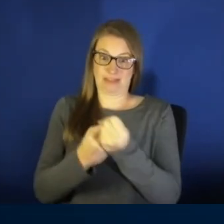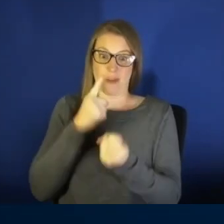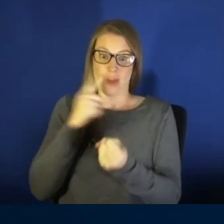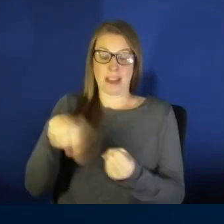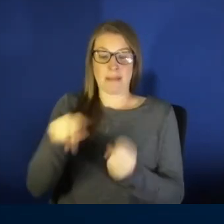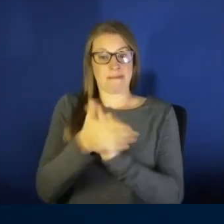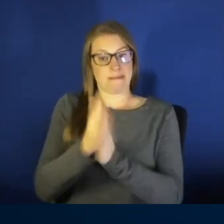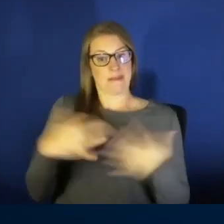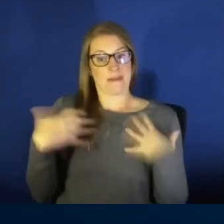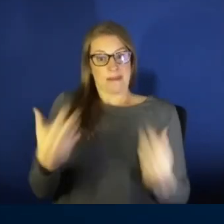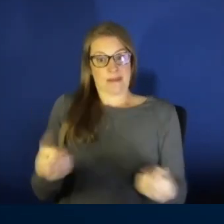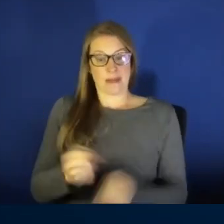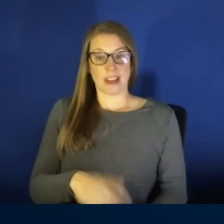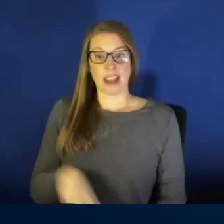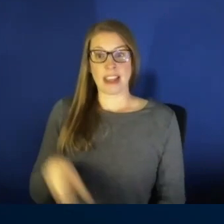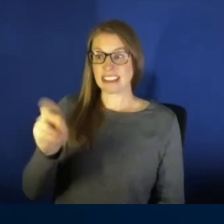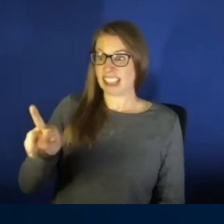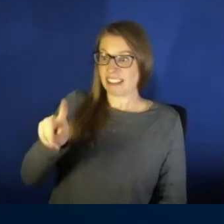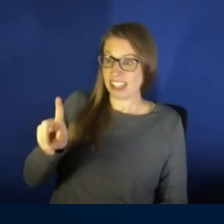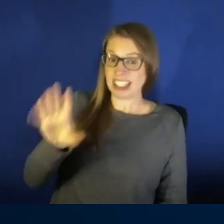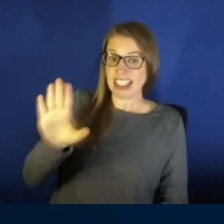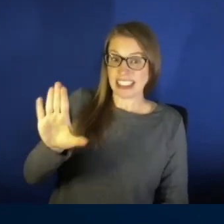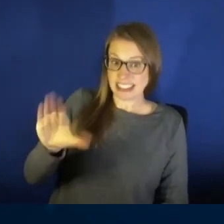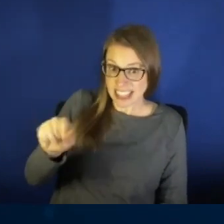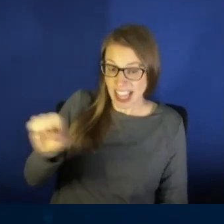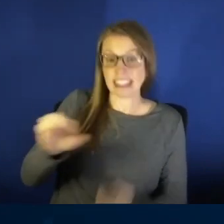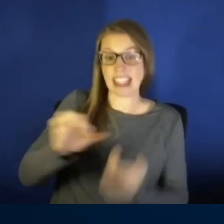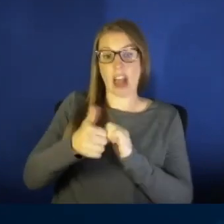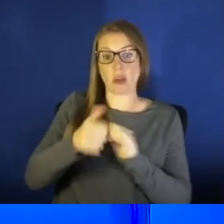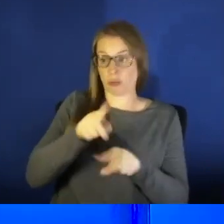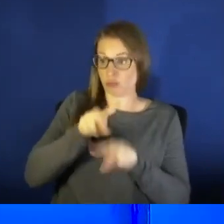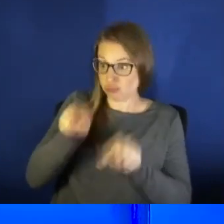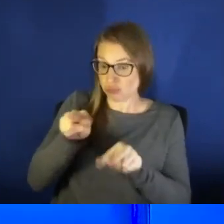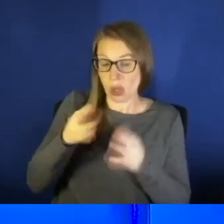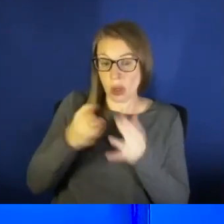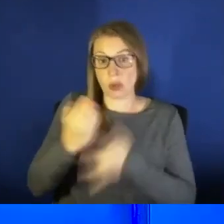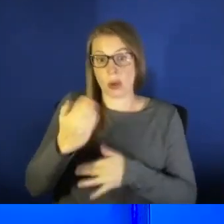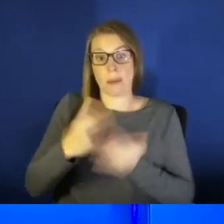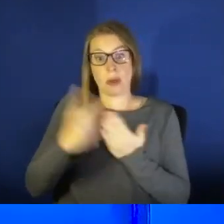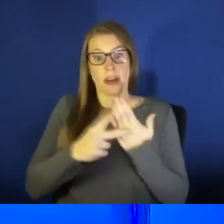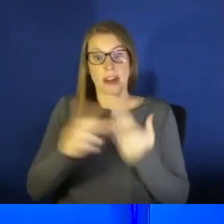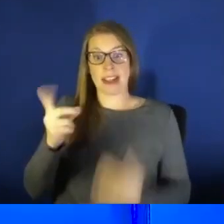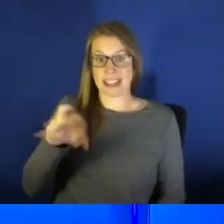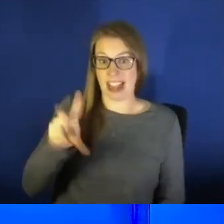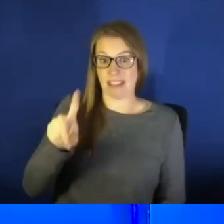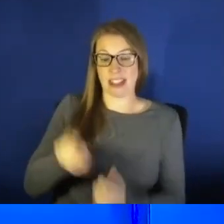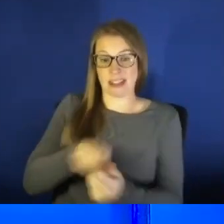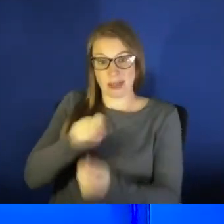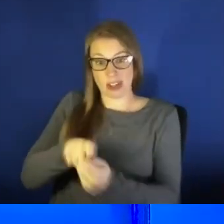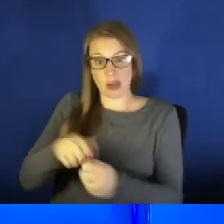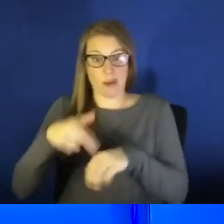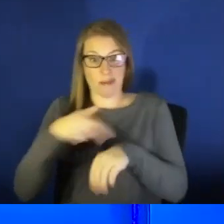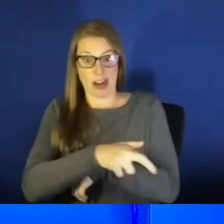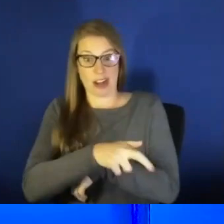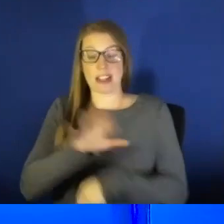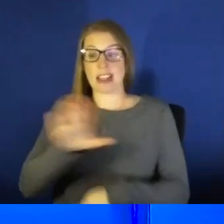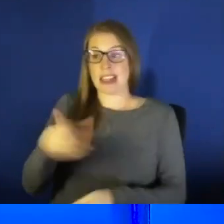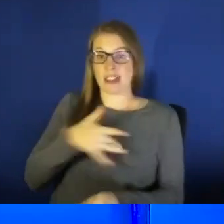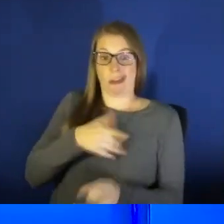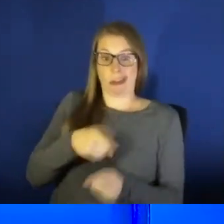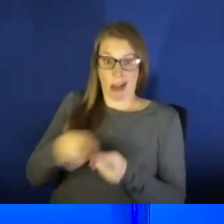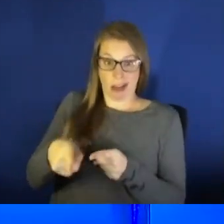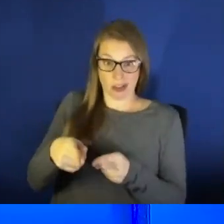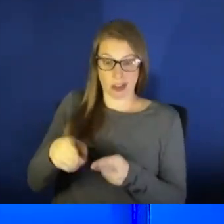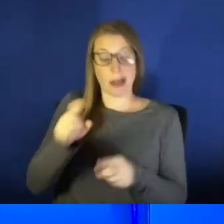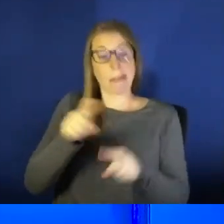about David, his case, and how you walked him through the program. Yeah, so David specifically was referred by his cardiologist,